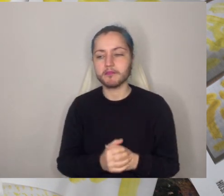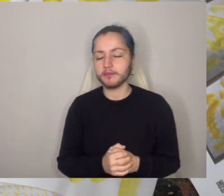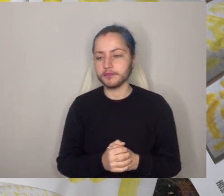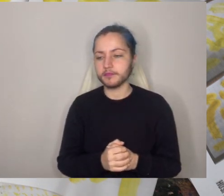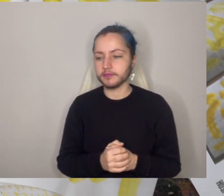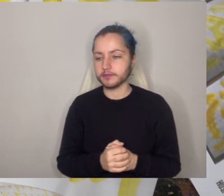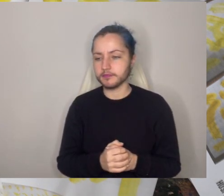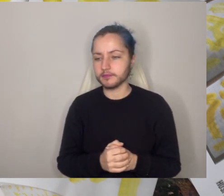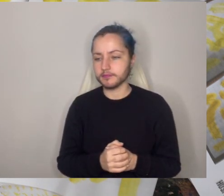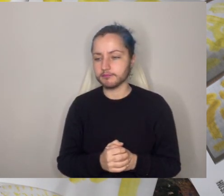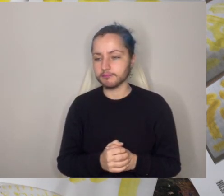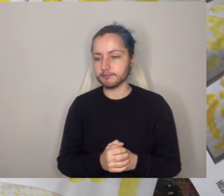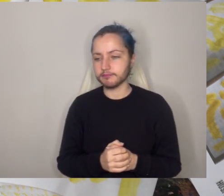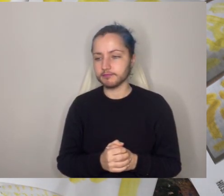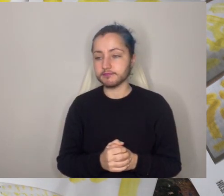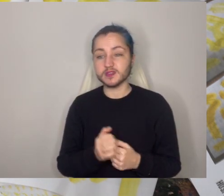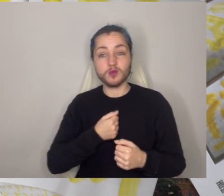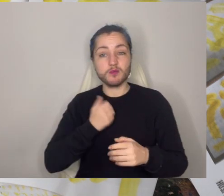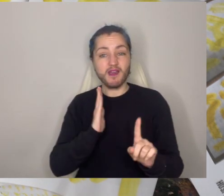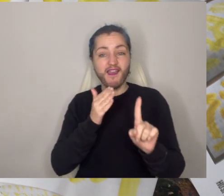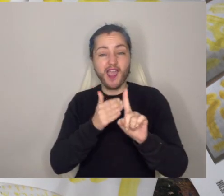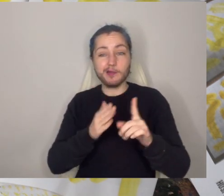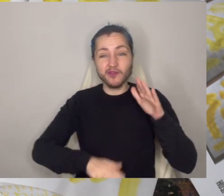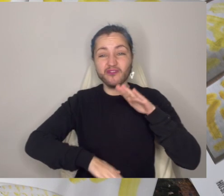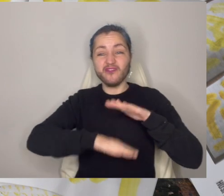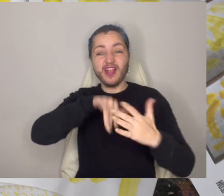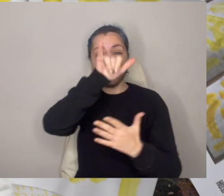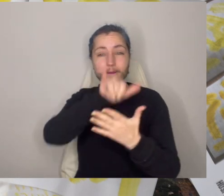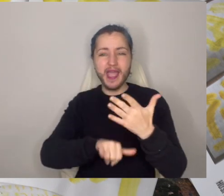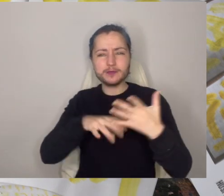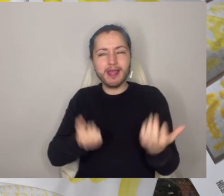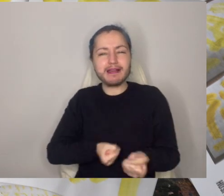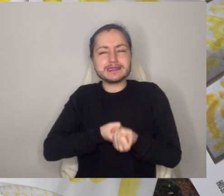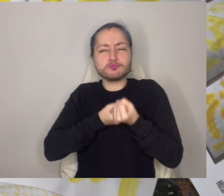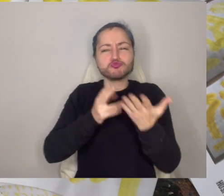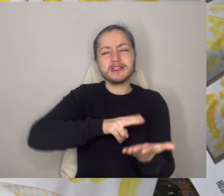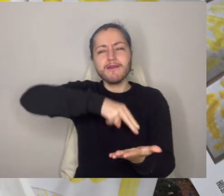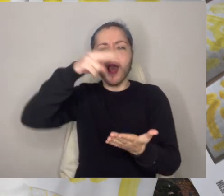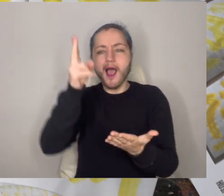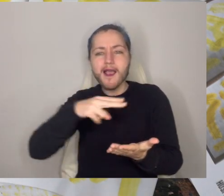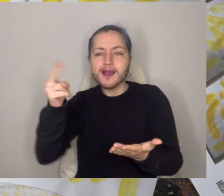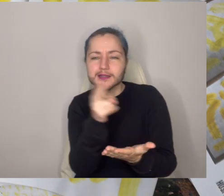like this. Just work the paint into the water. So it's